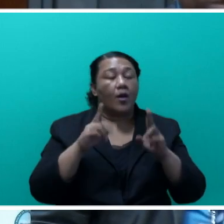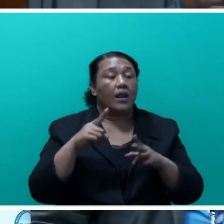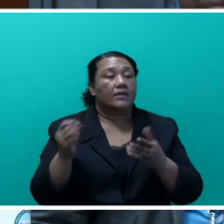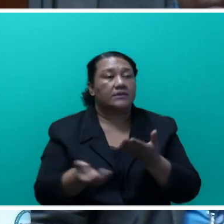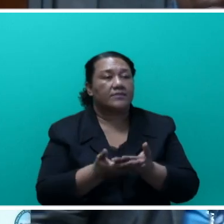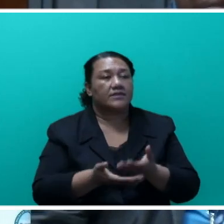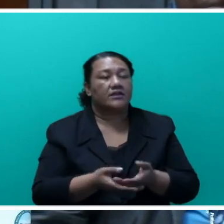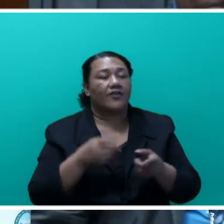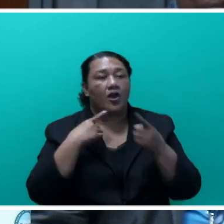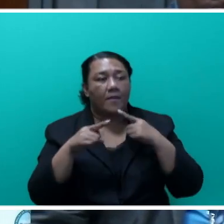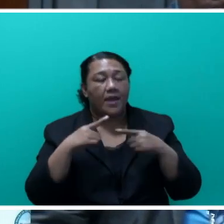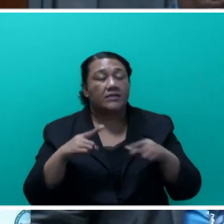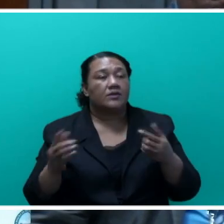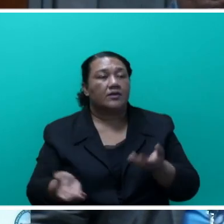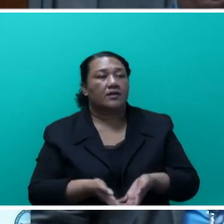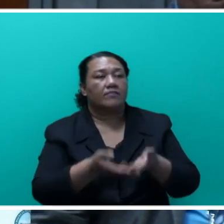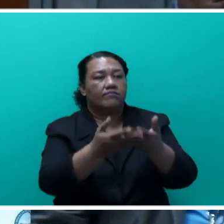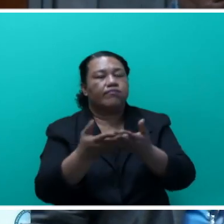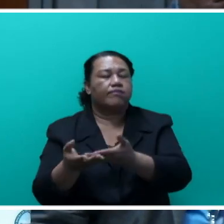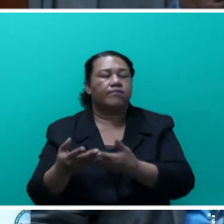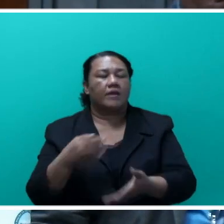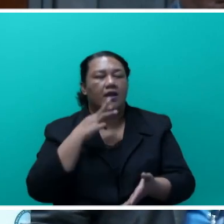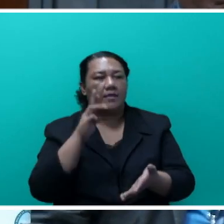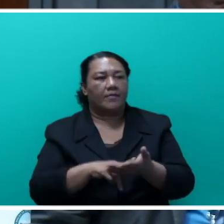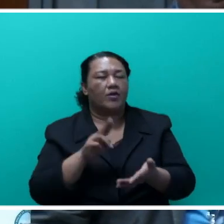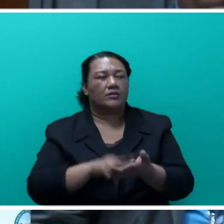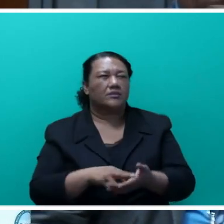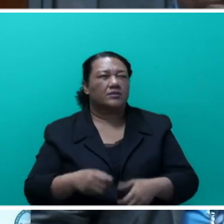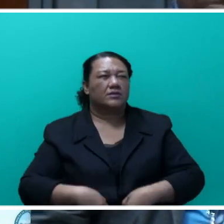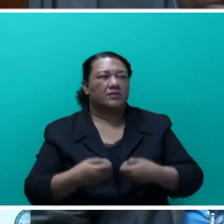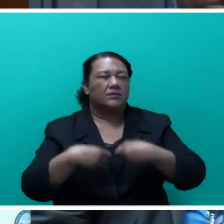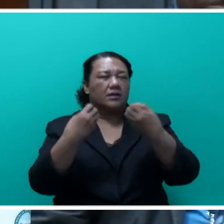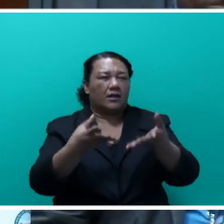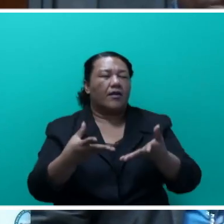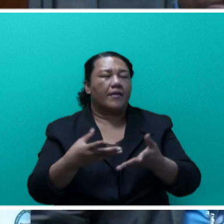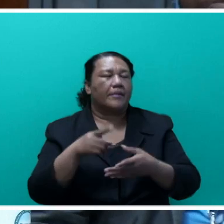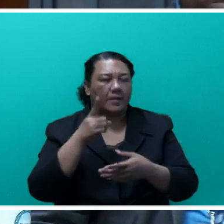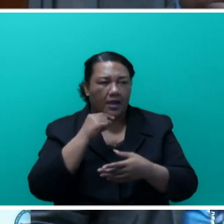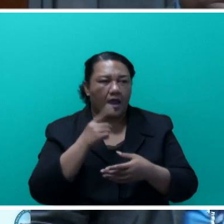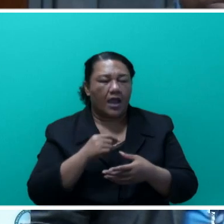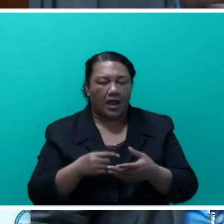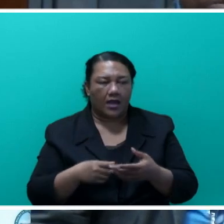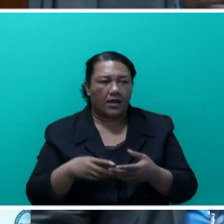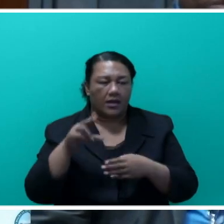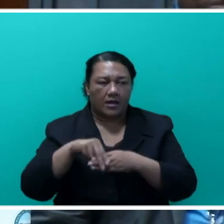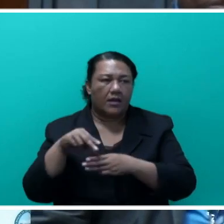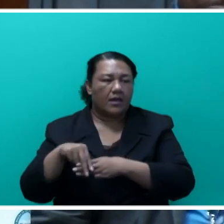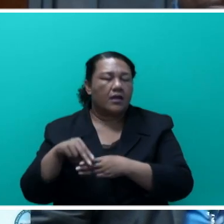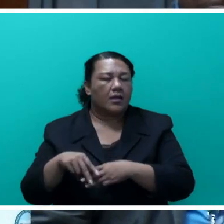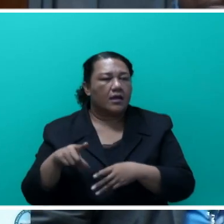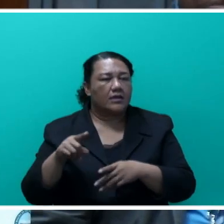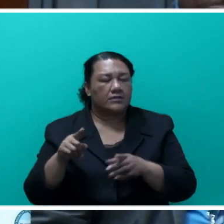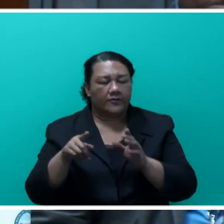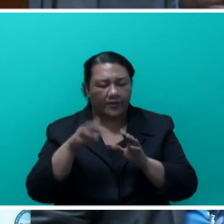comments, providing a comprehensive summary of consultations outcome to Cabinet alongside final draft of National Housing